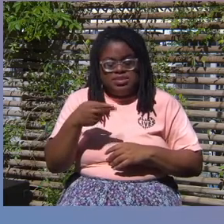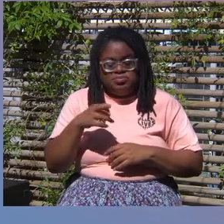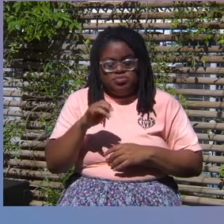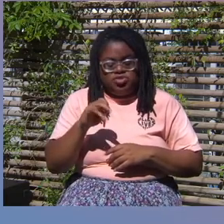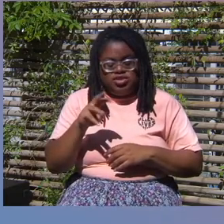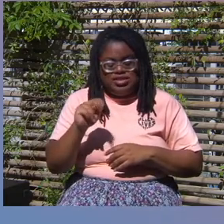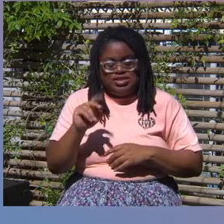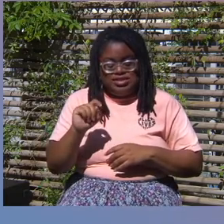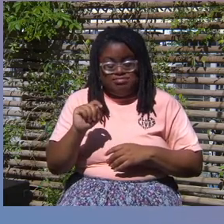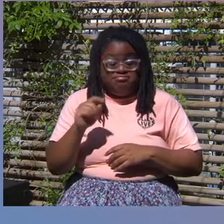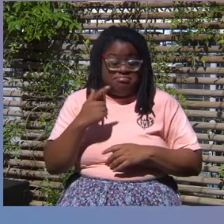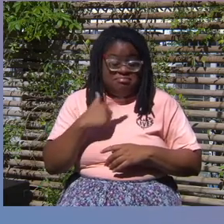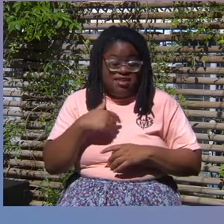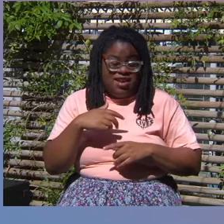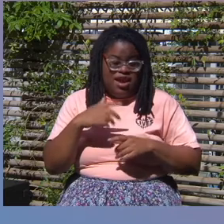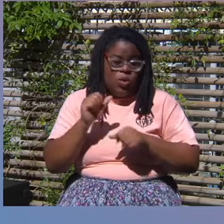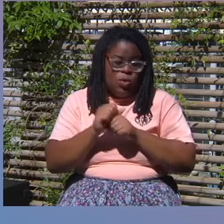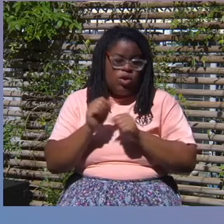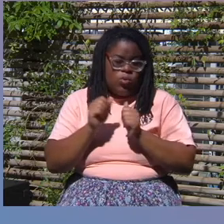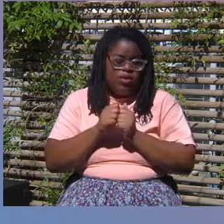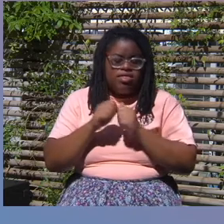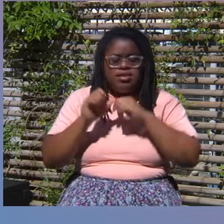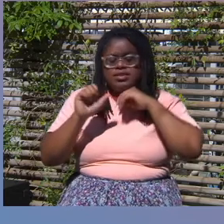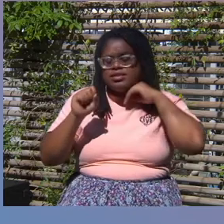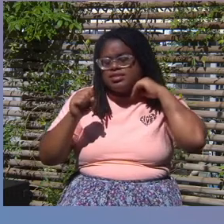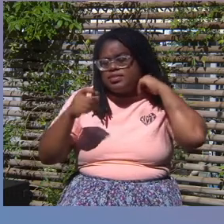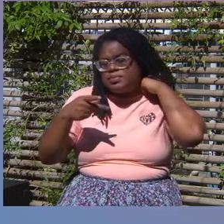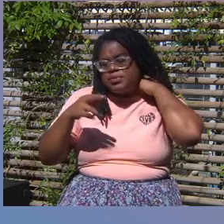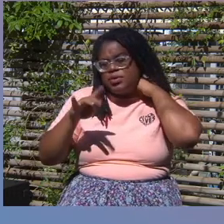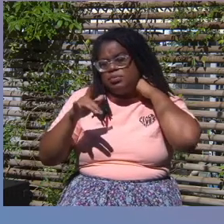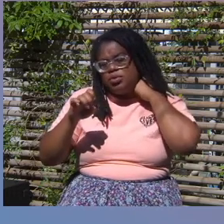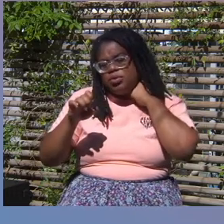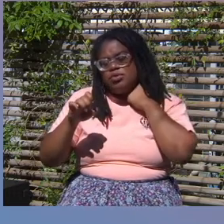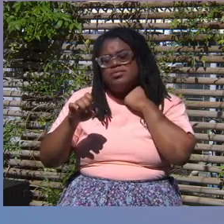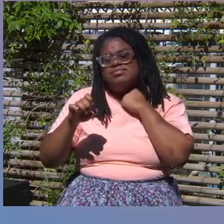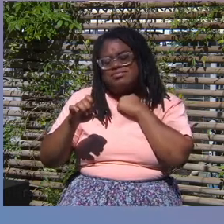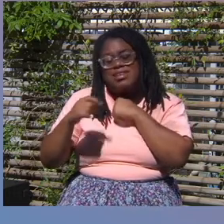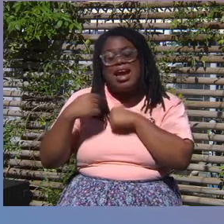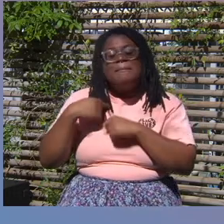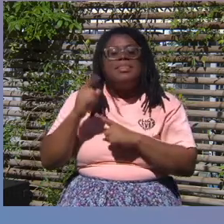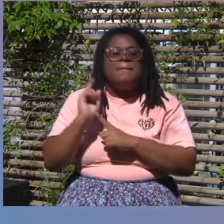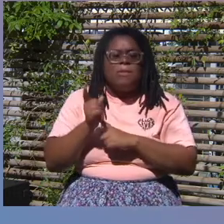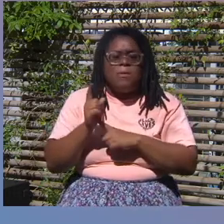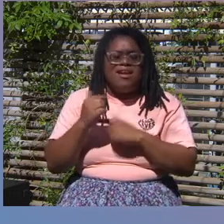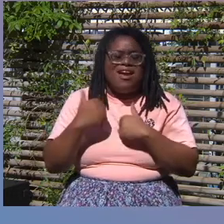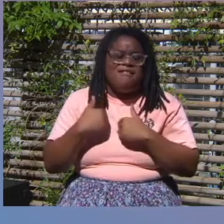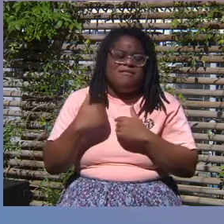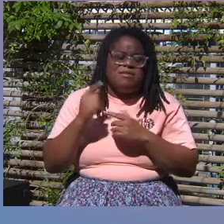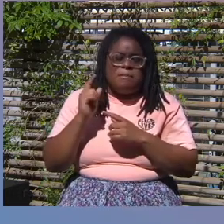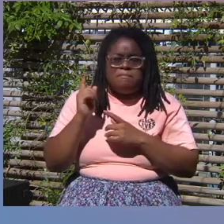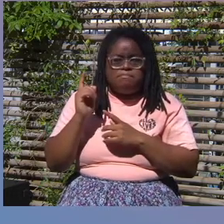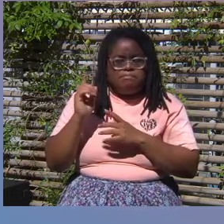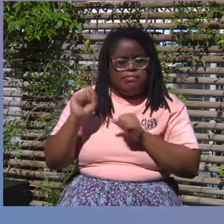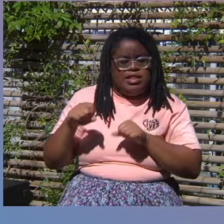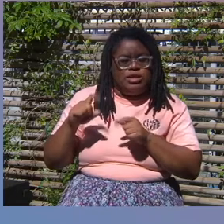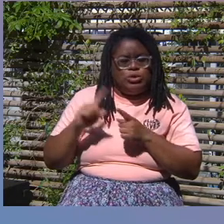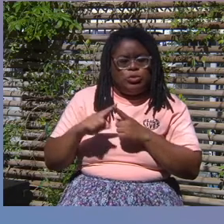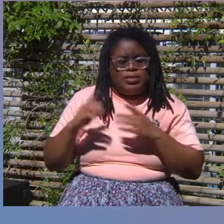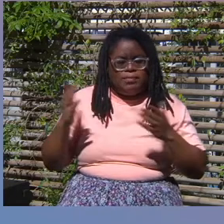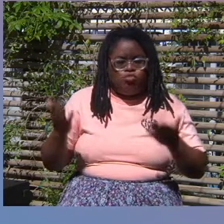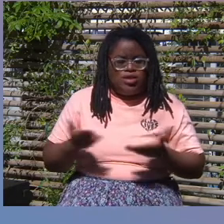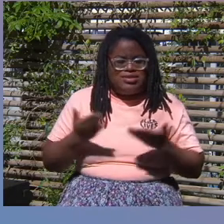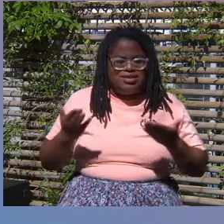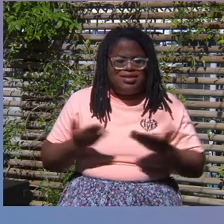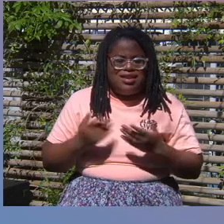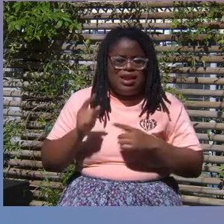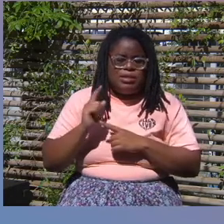when I worked with Steven Spielberg, because he's very much like this. I'm in the moment. I have the ability to be present